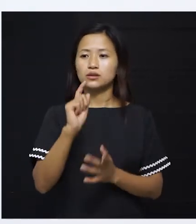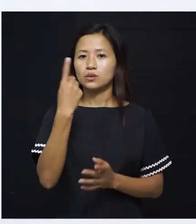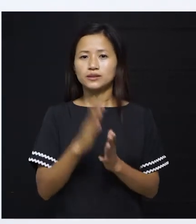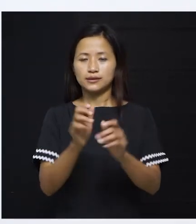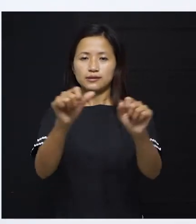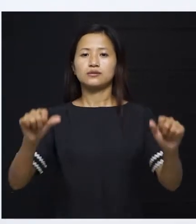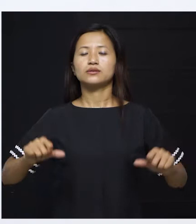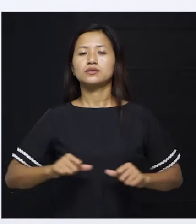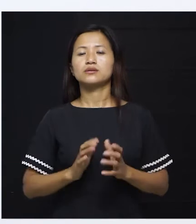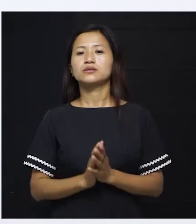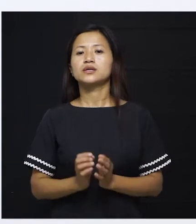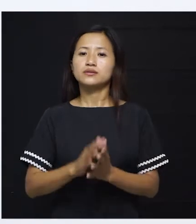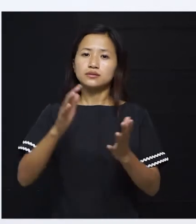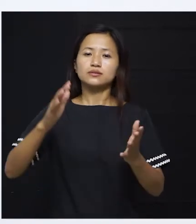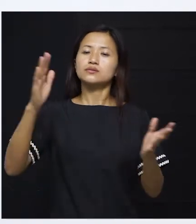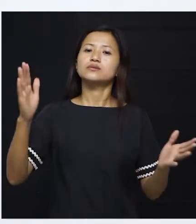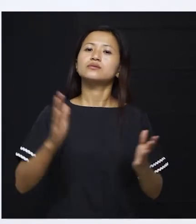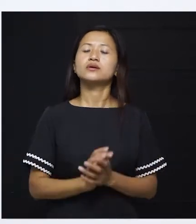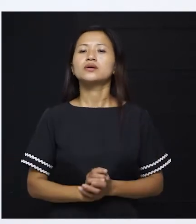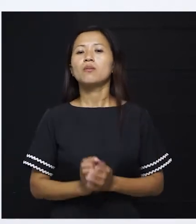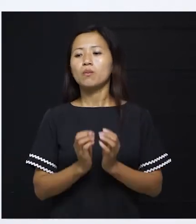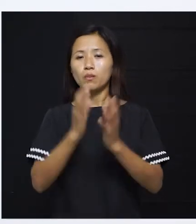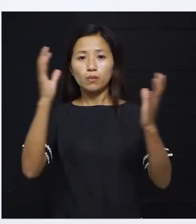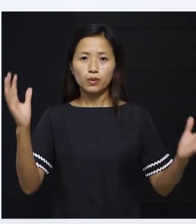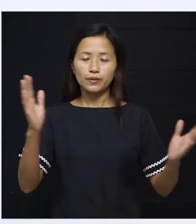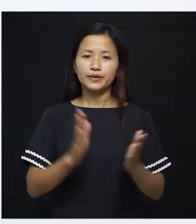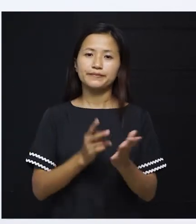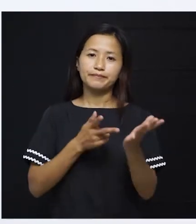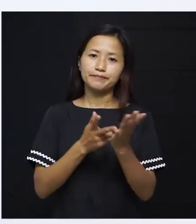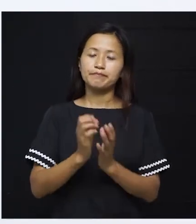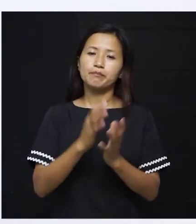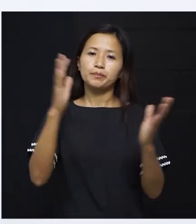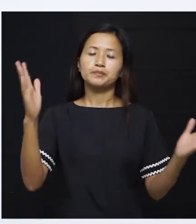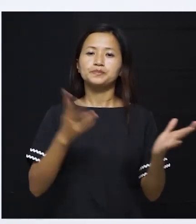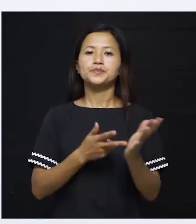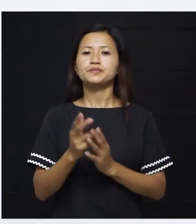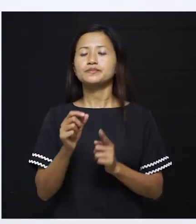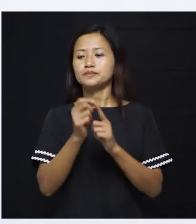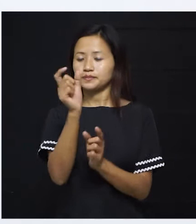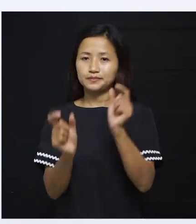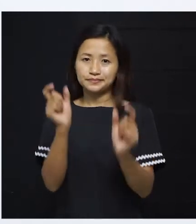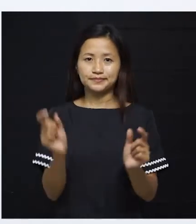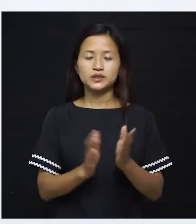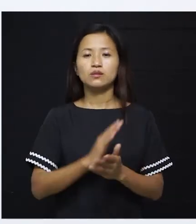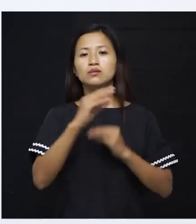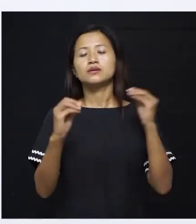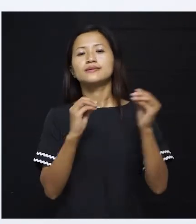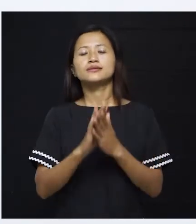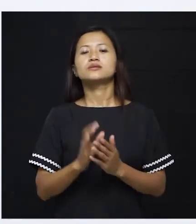area, but now it has increased to more and more villages with the increase of population. So that is all about